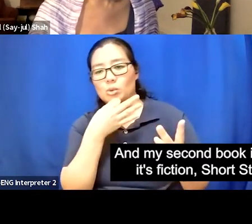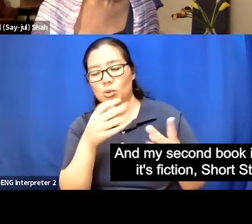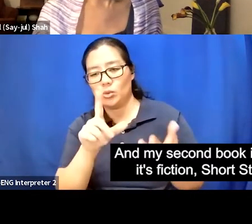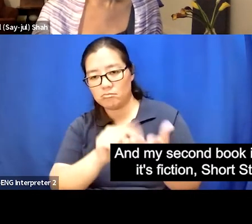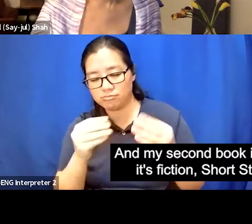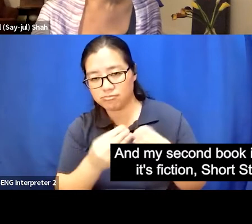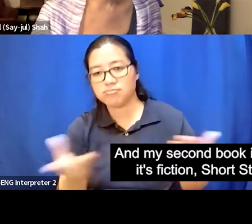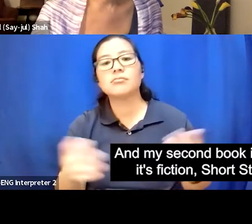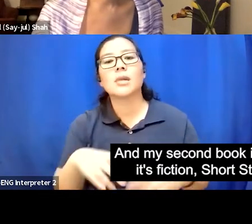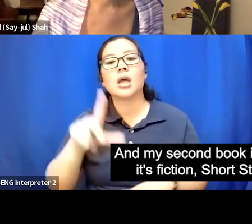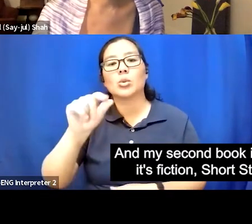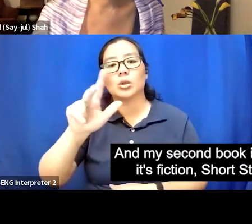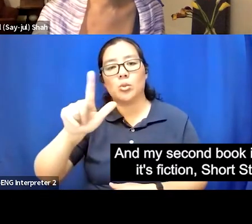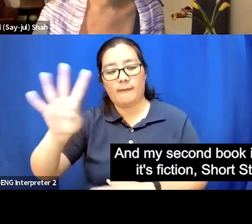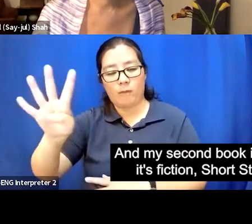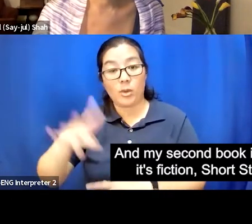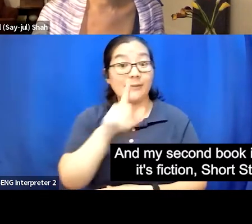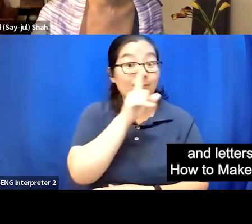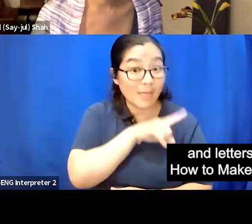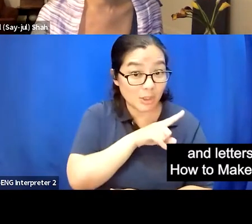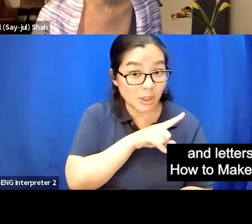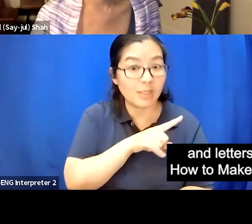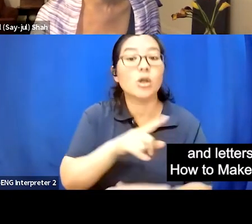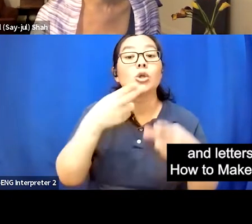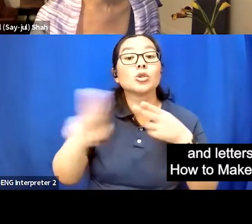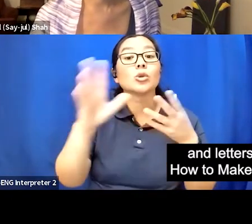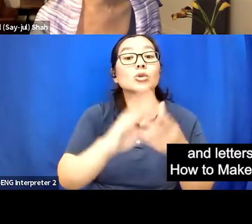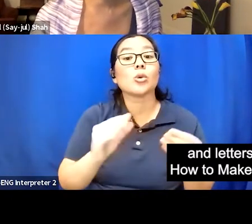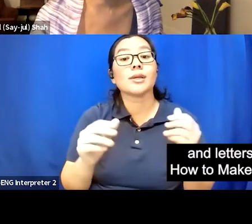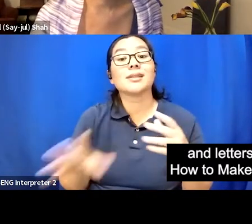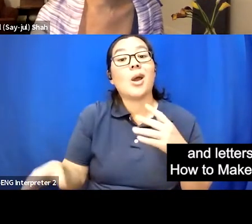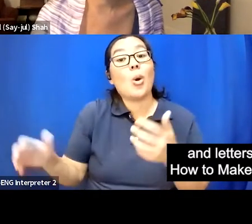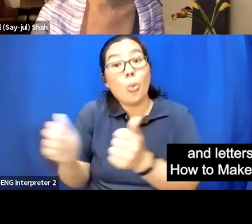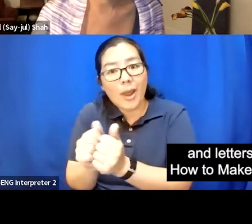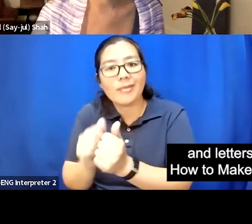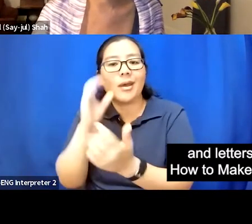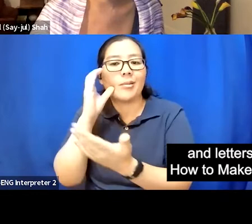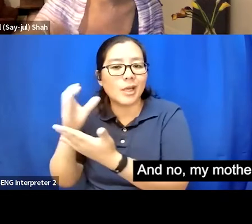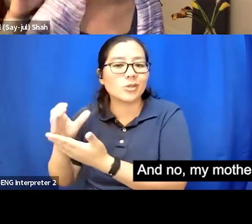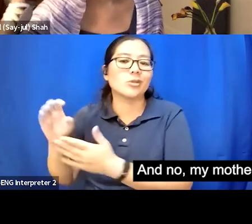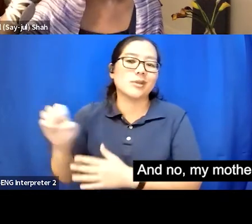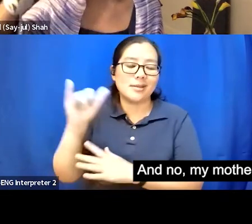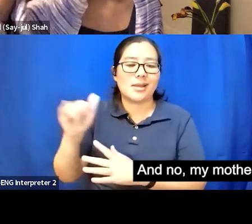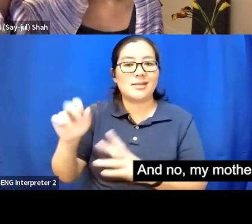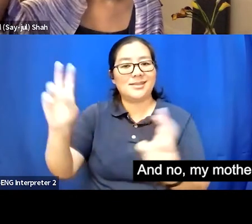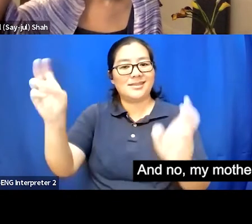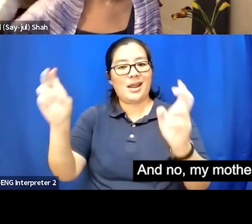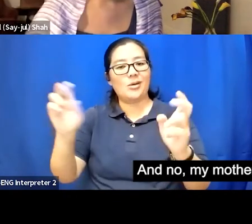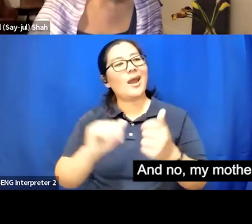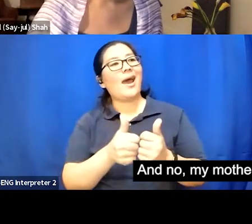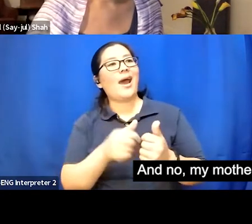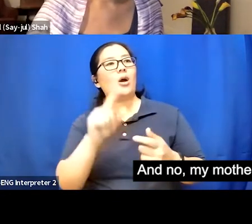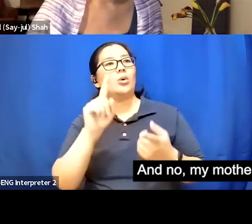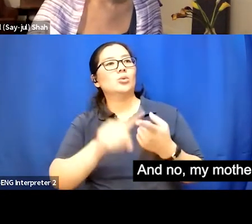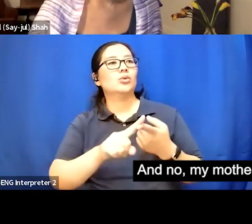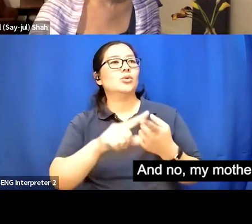it's fiction, short stories with photographs and letters. And it's called How to Make Your Mother Cry. And no, my mother